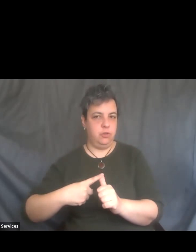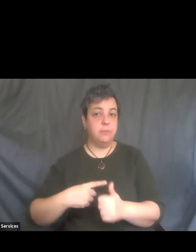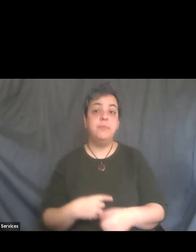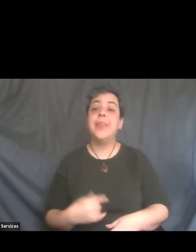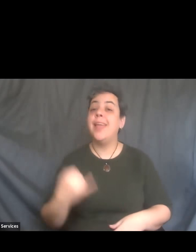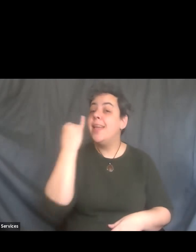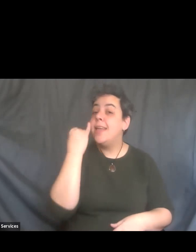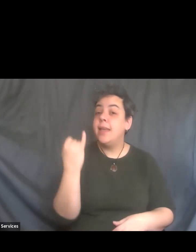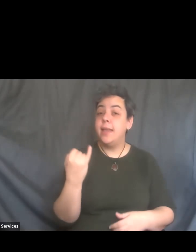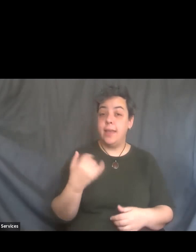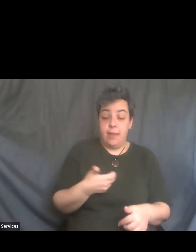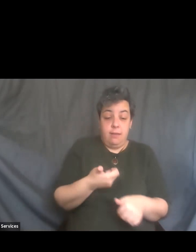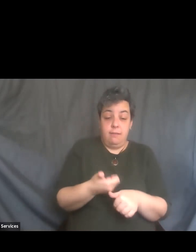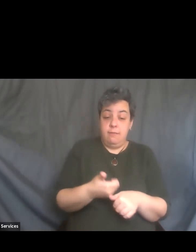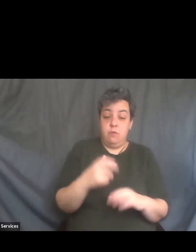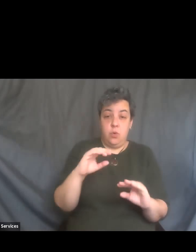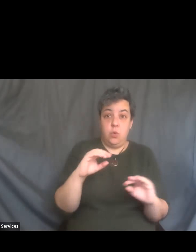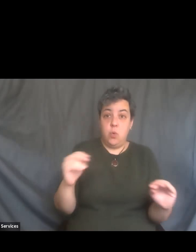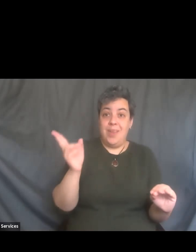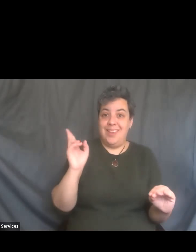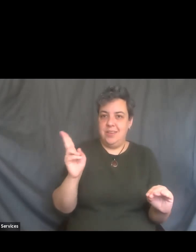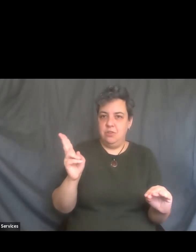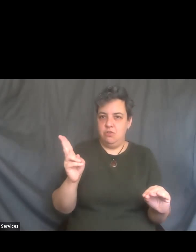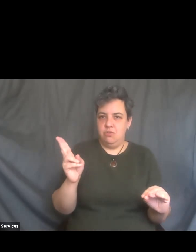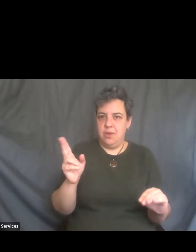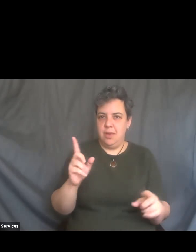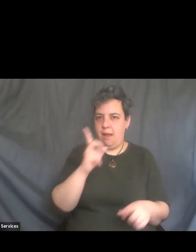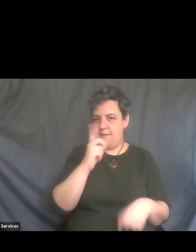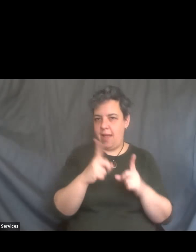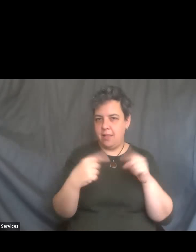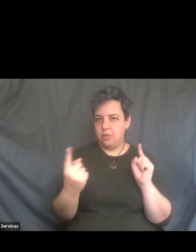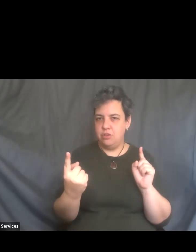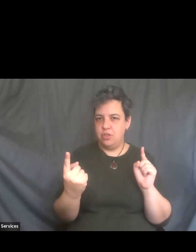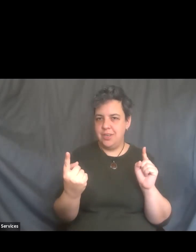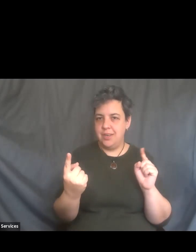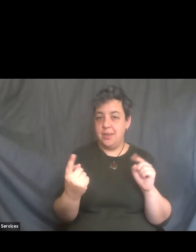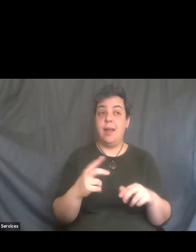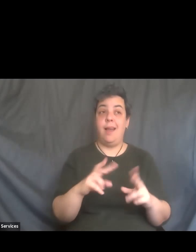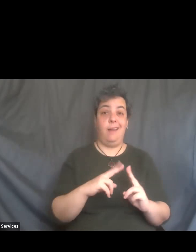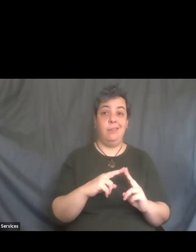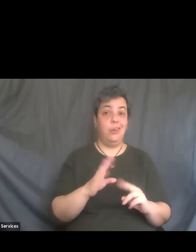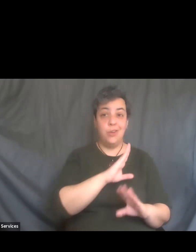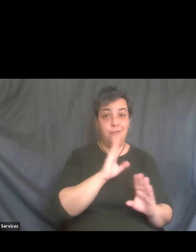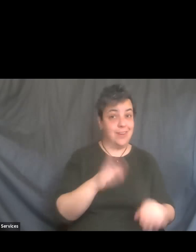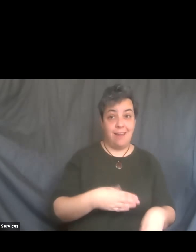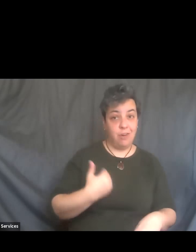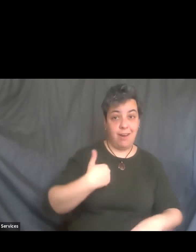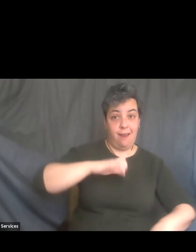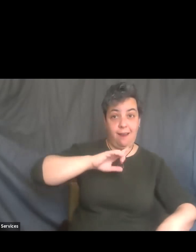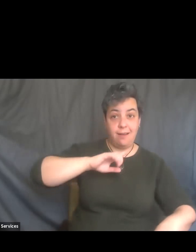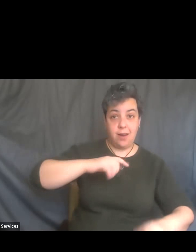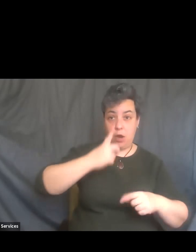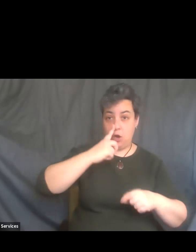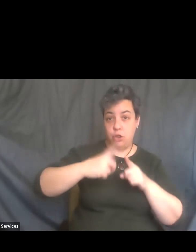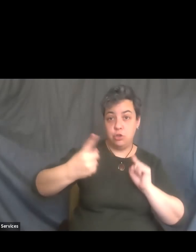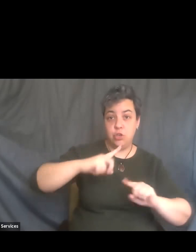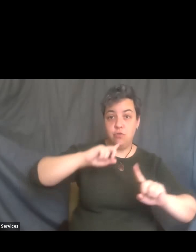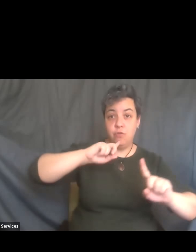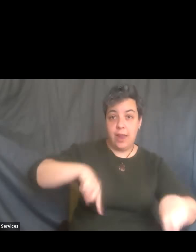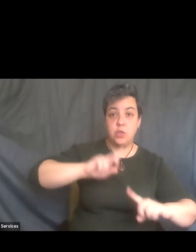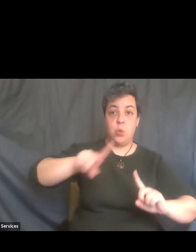allergy, right now, there is no recommendation for you to not take the vaccine if